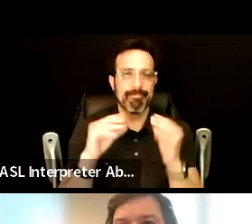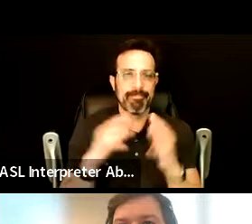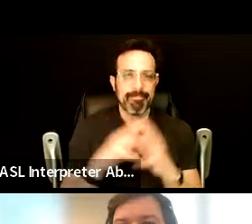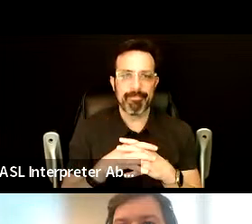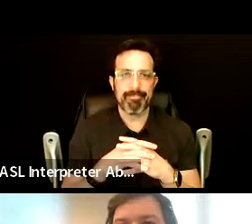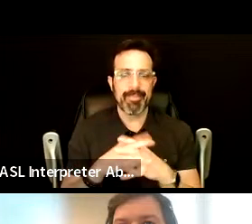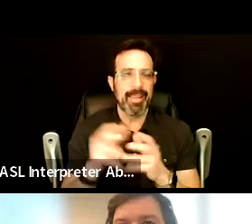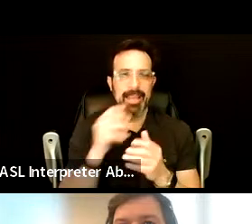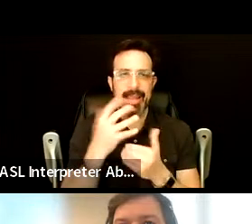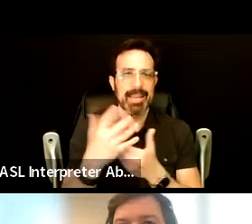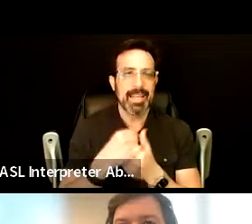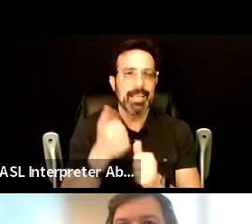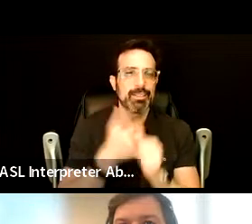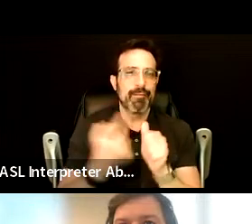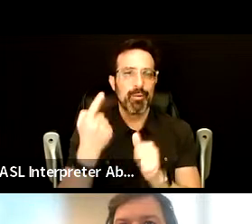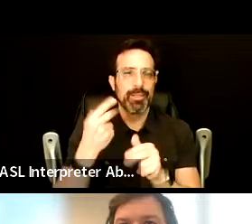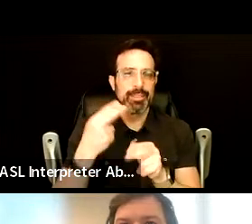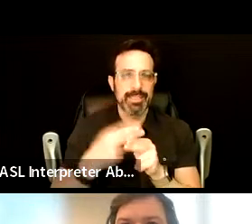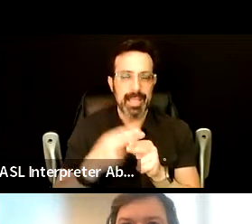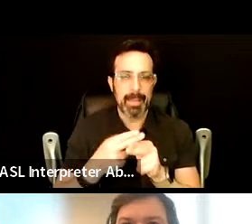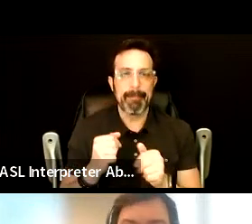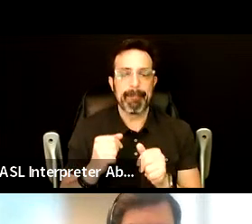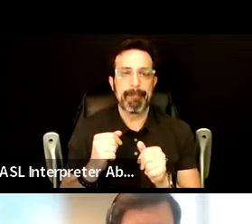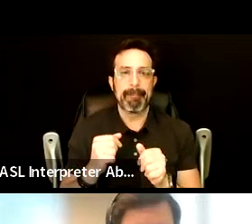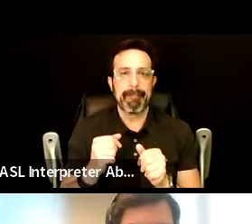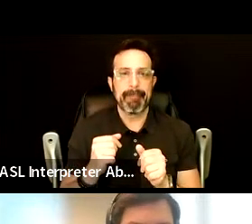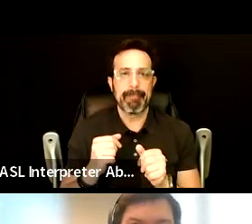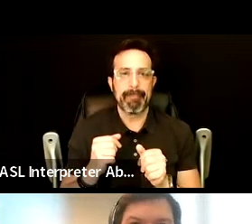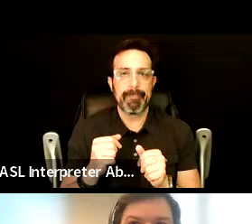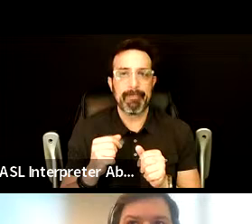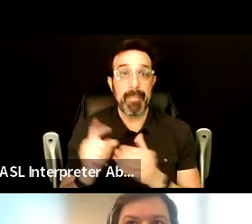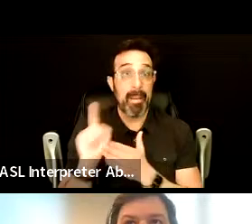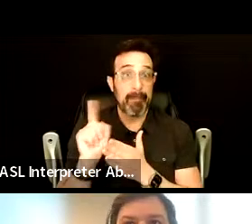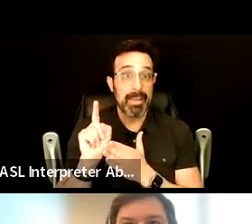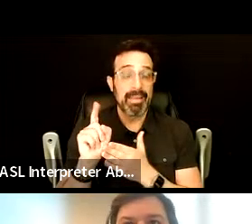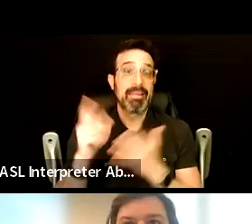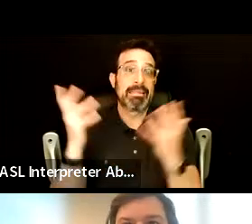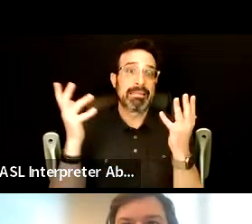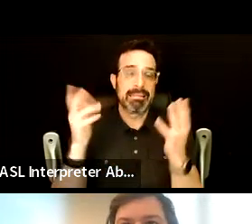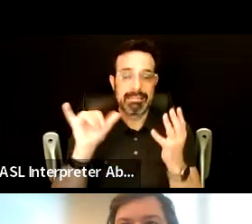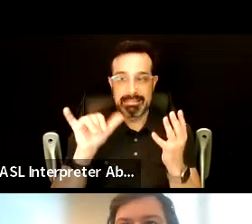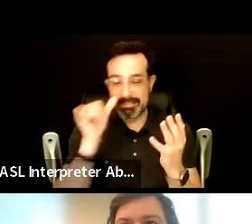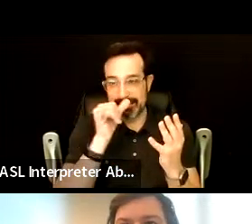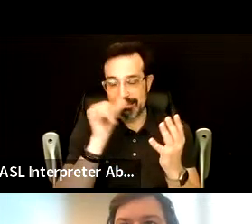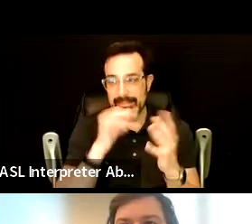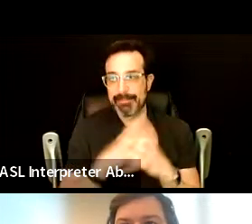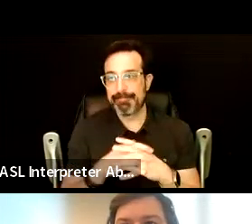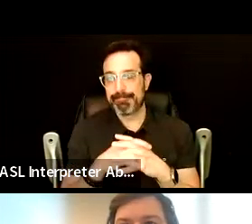everybody. Okay, a minute, yikes.